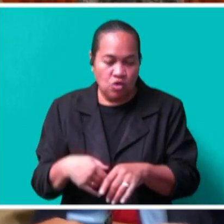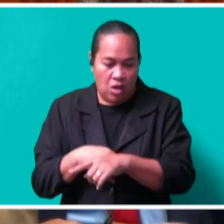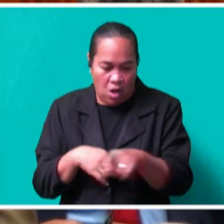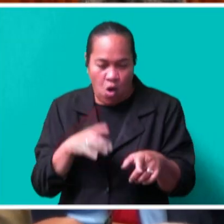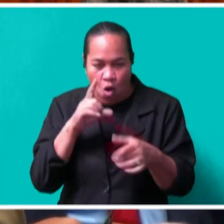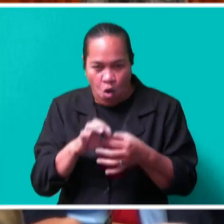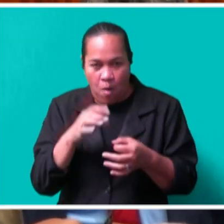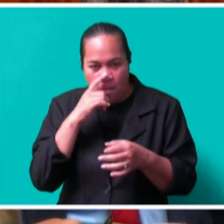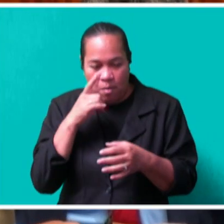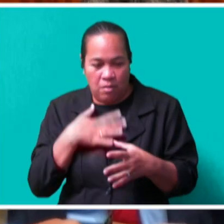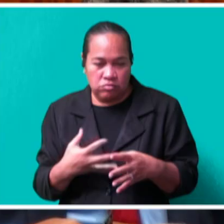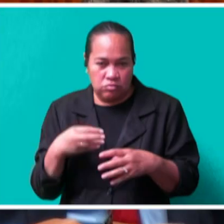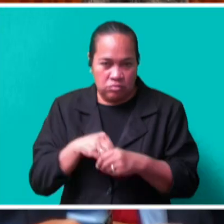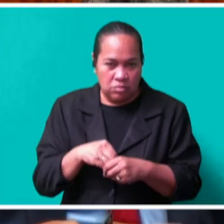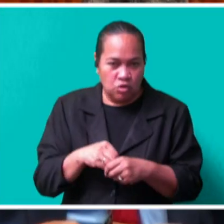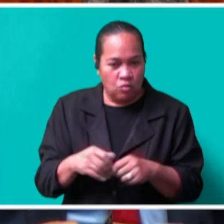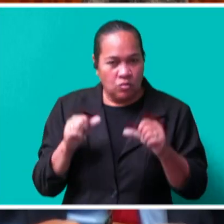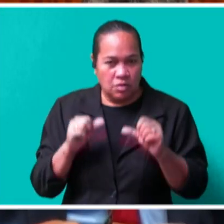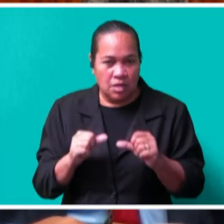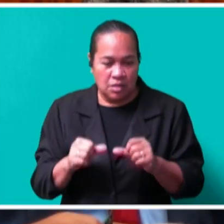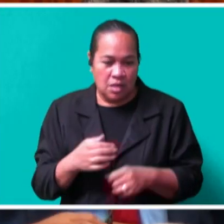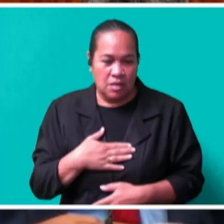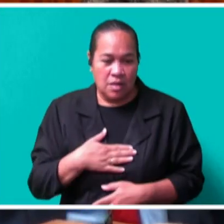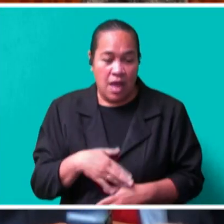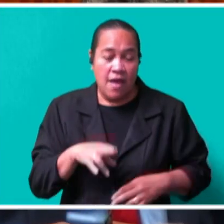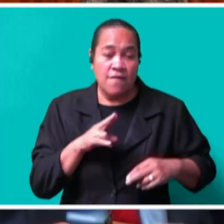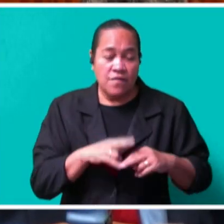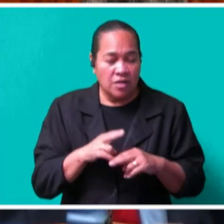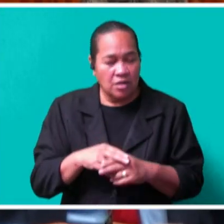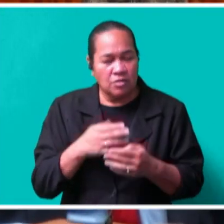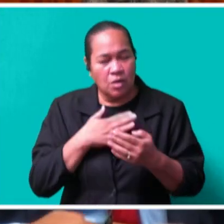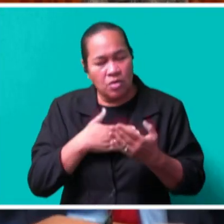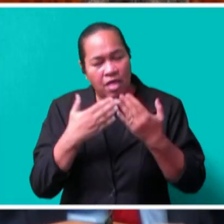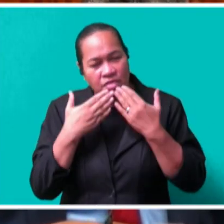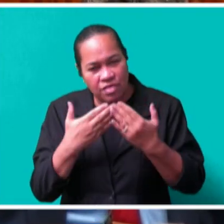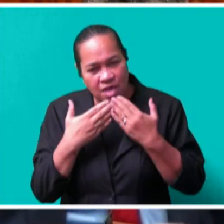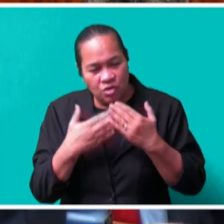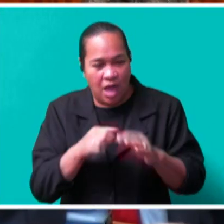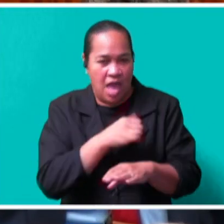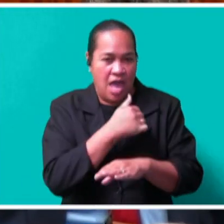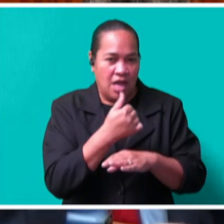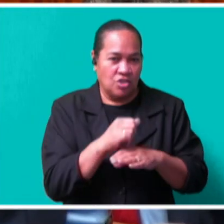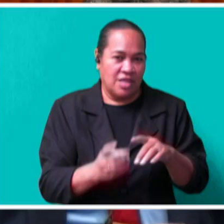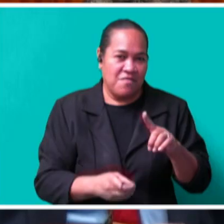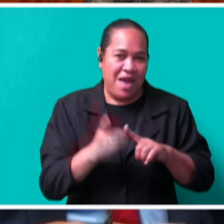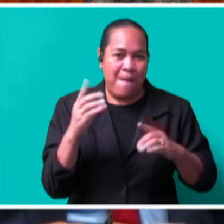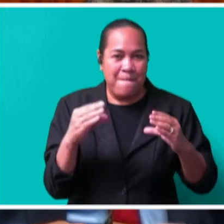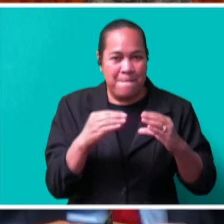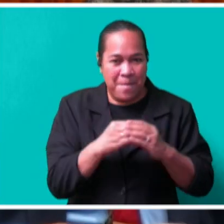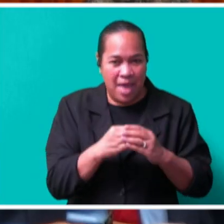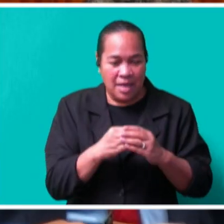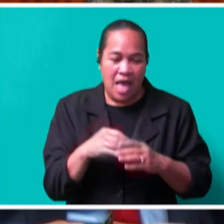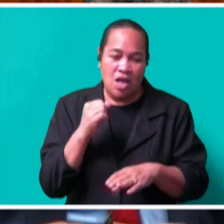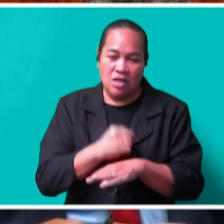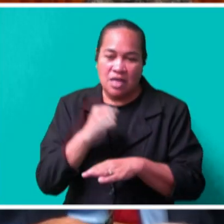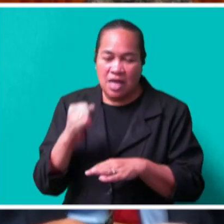people. I wish to place on record Fiji's sincere appreciation to the Asian Development Bank and to the Government of